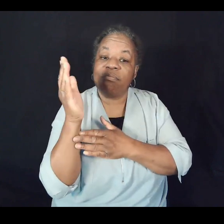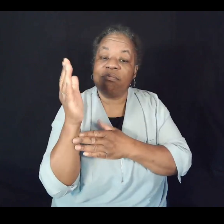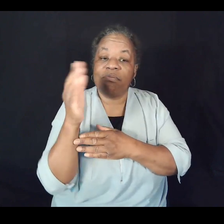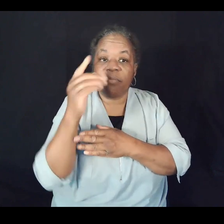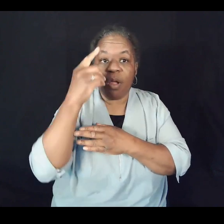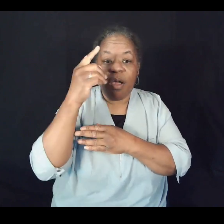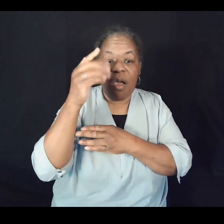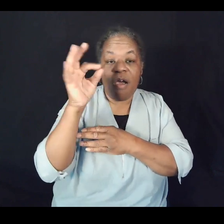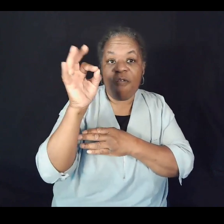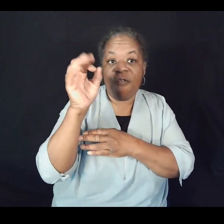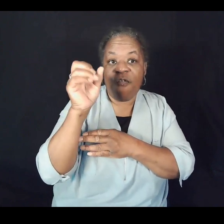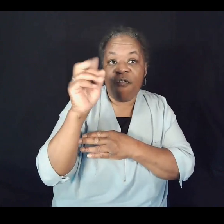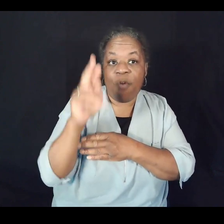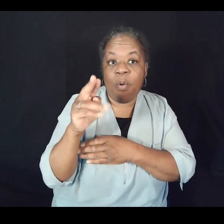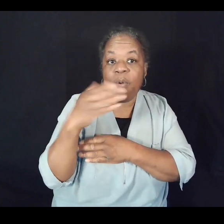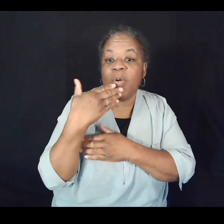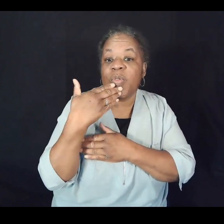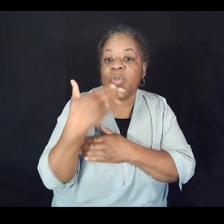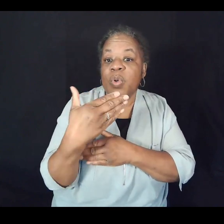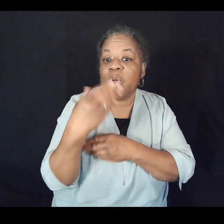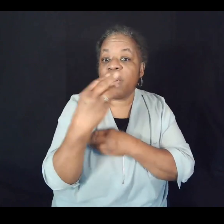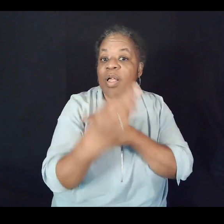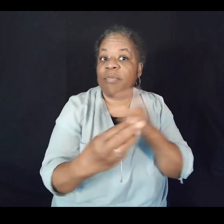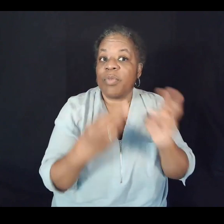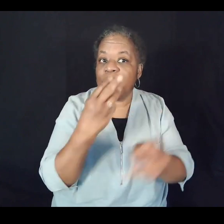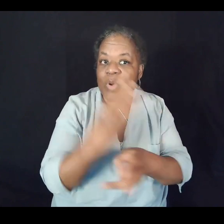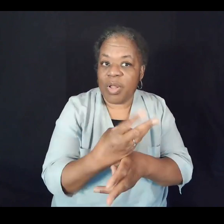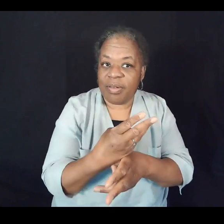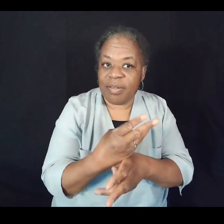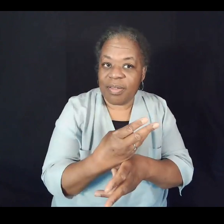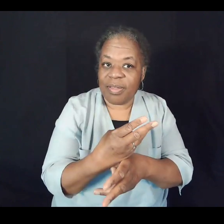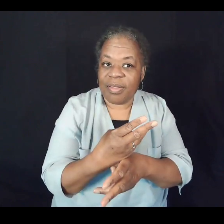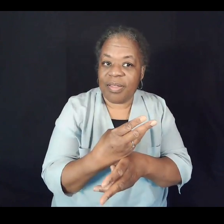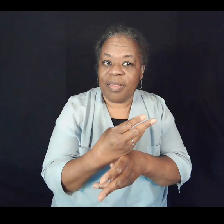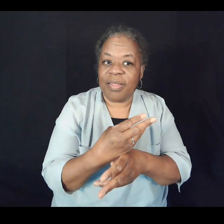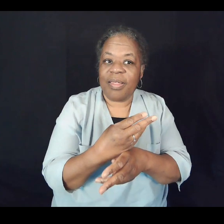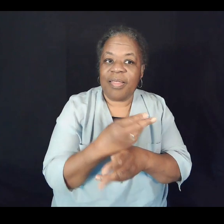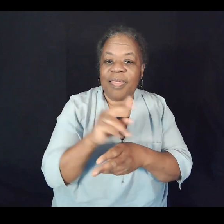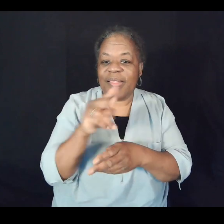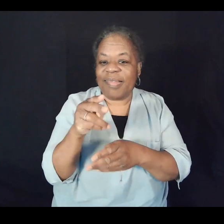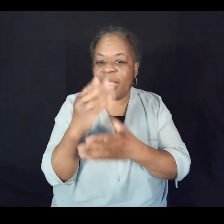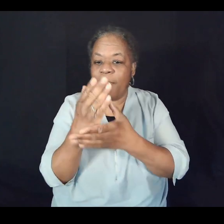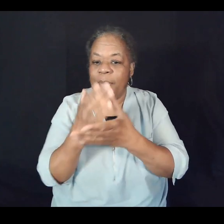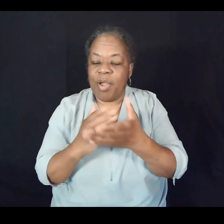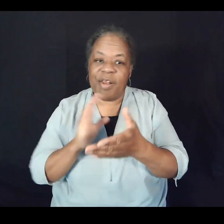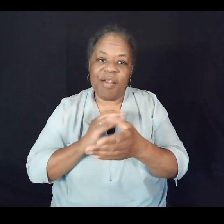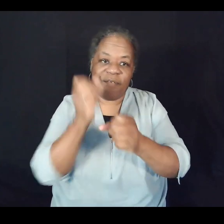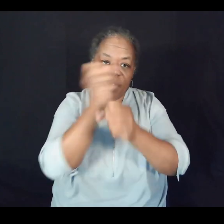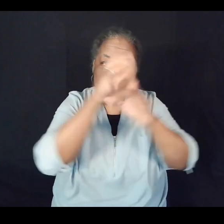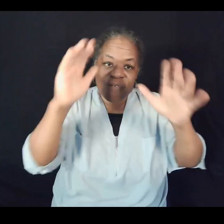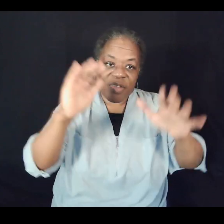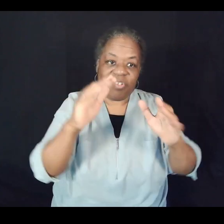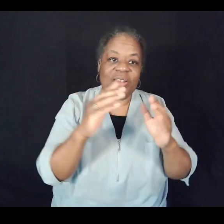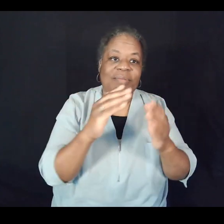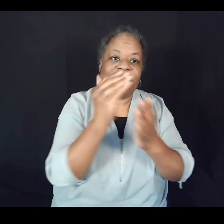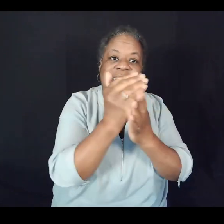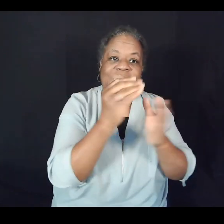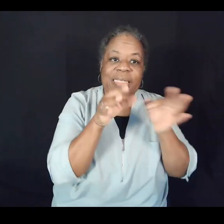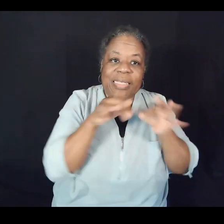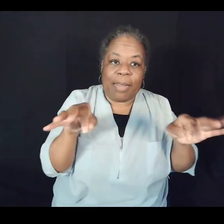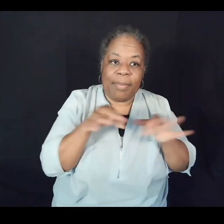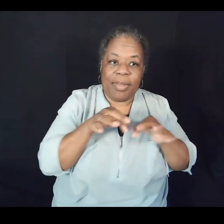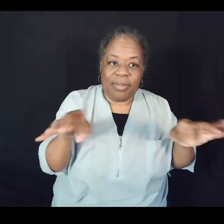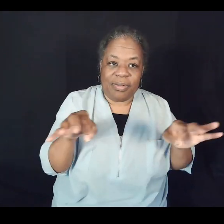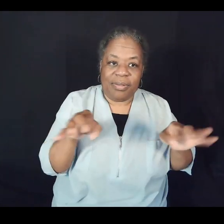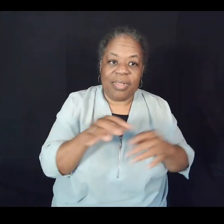is our series is about the good of the world, which is the second half of our vision statement, discovering life with God for the good of the world.